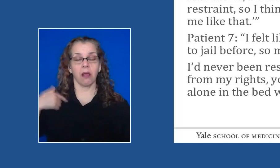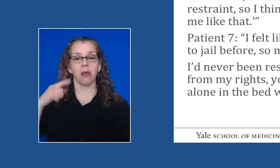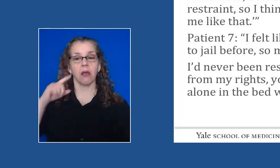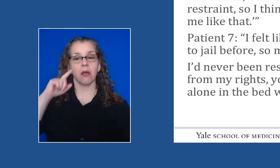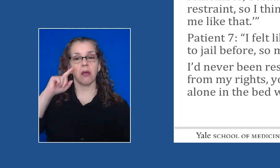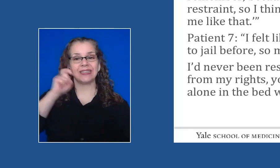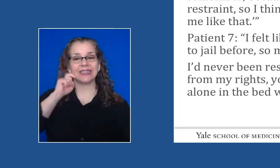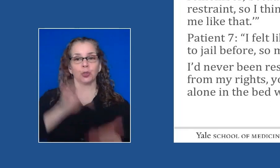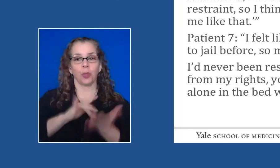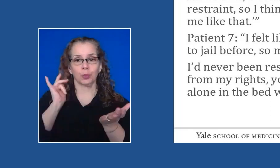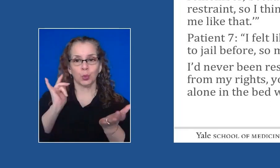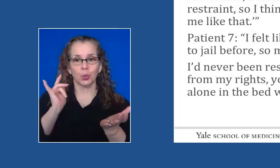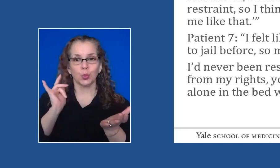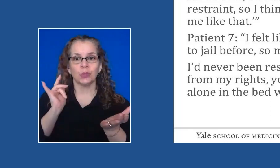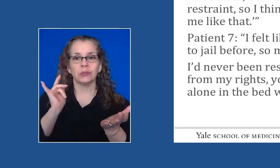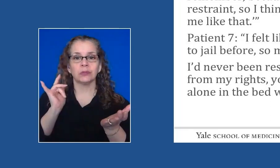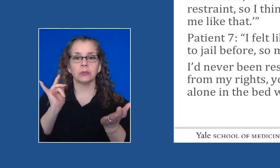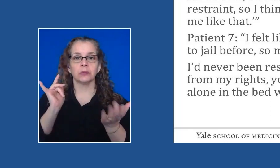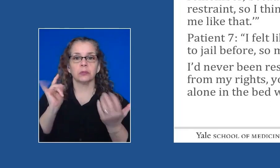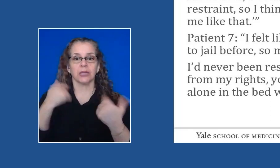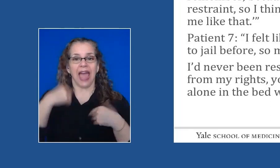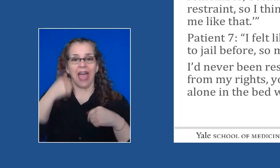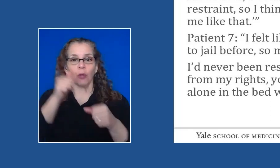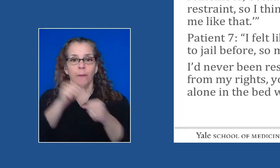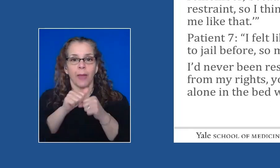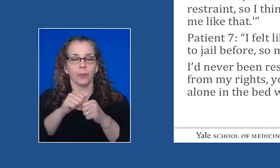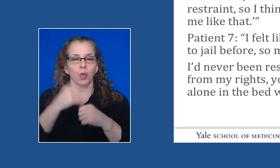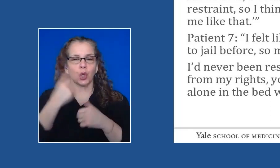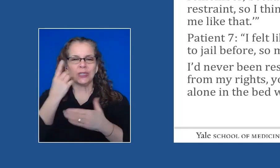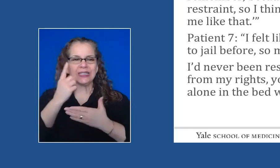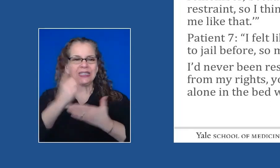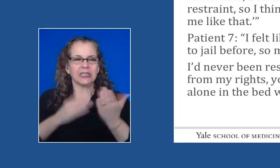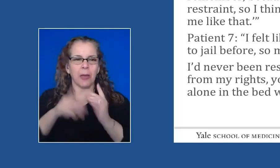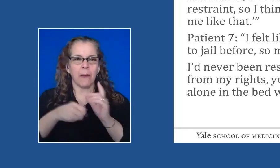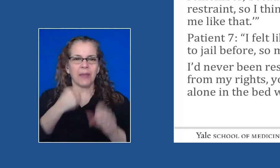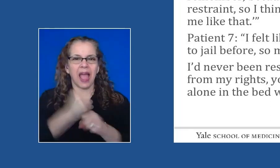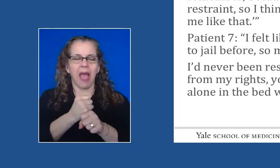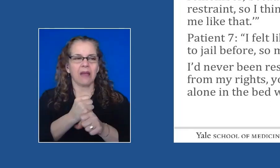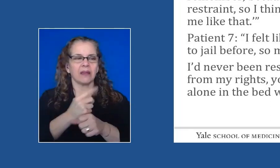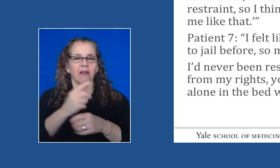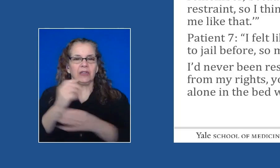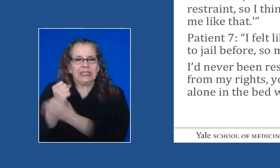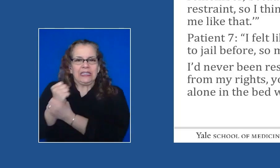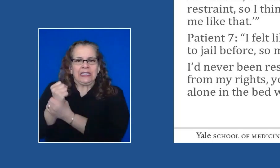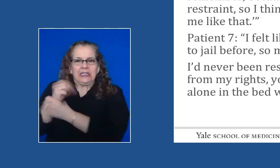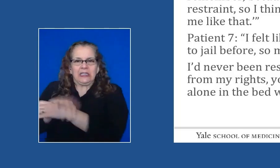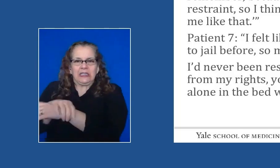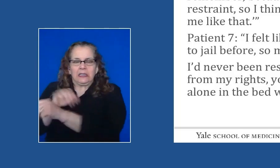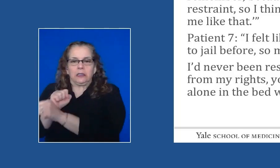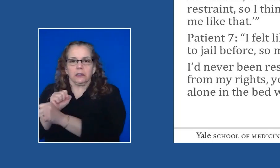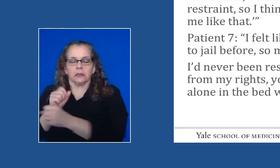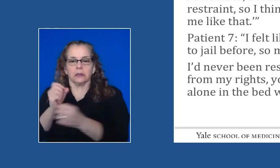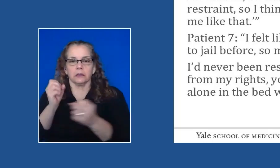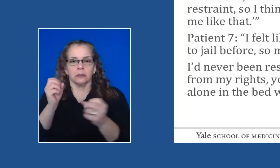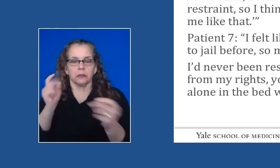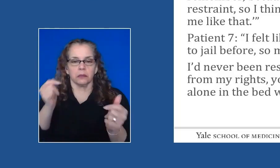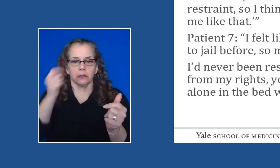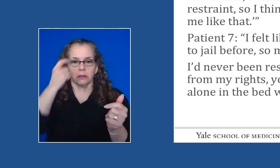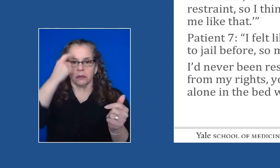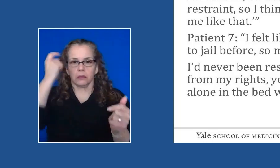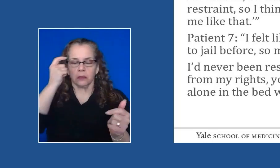restraint. And so I think that's the worst thing that can happen when they restrain me like that. A significant triggering of previous psychological